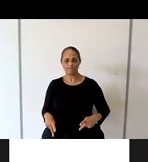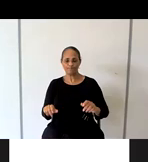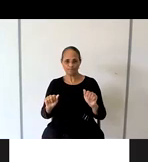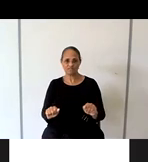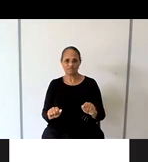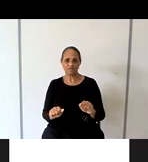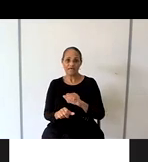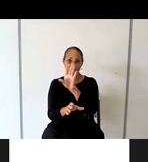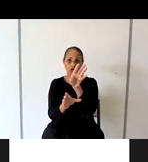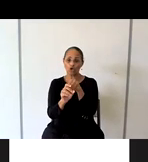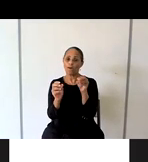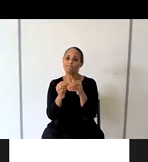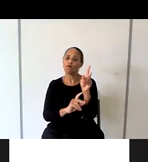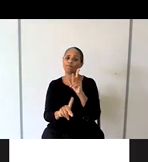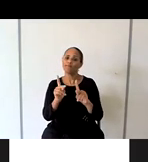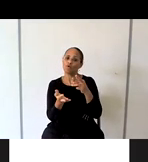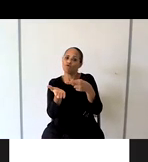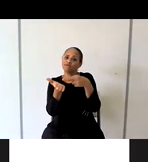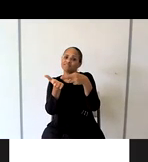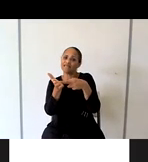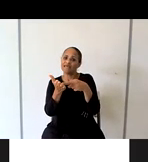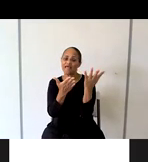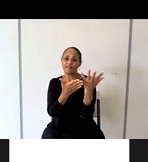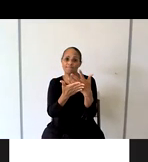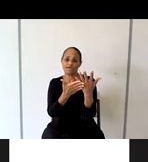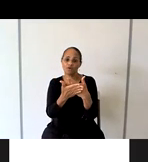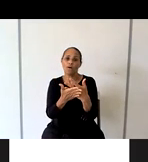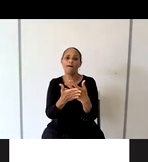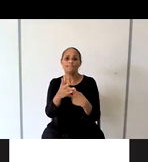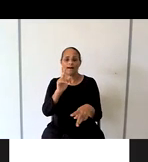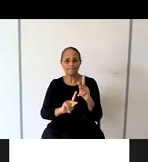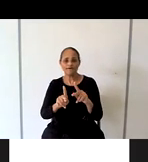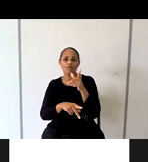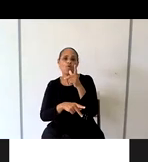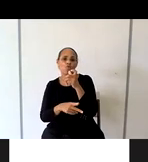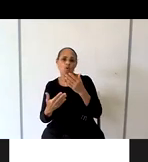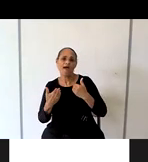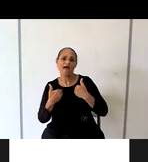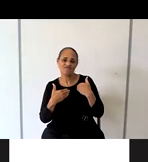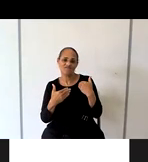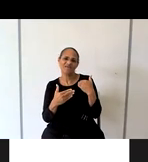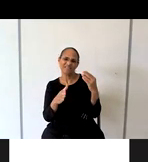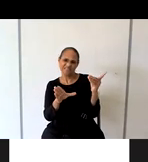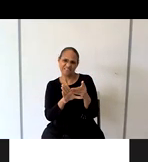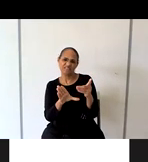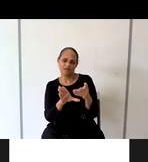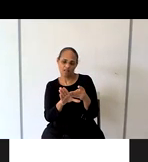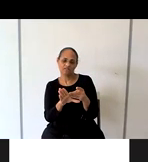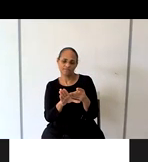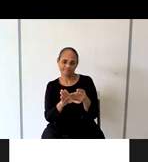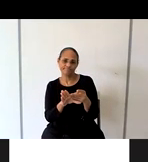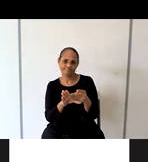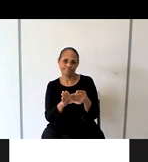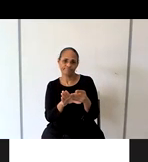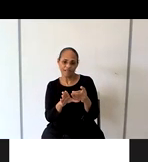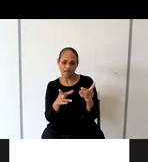with disabilities represented in the media by actual people who have disabilities. And another